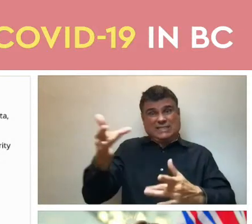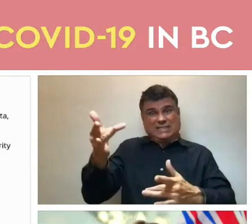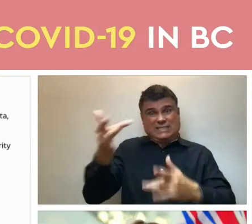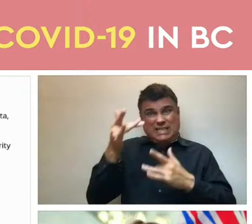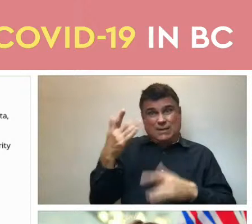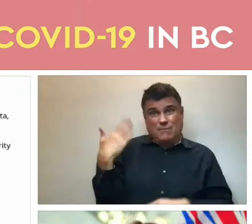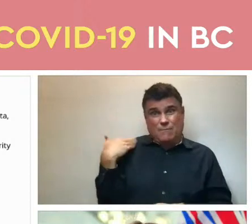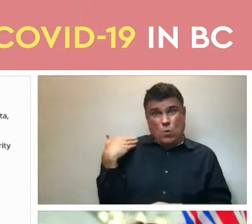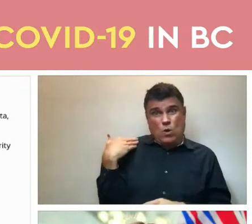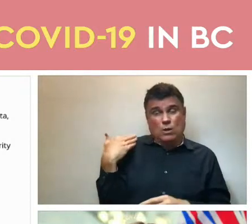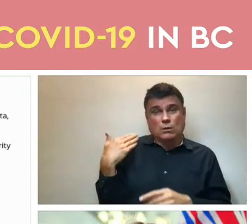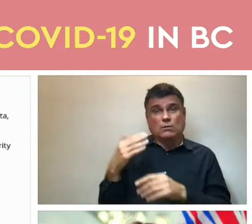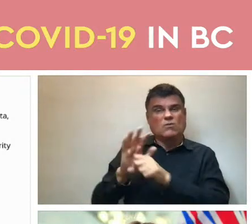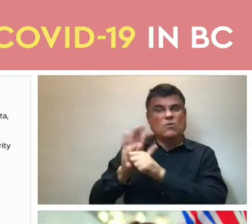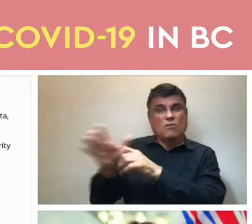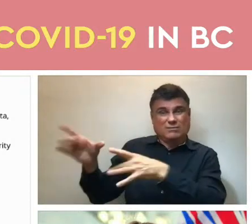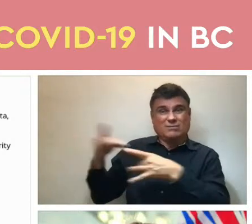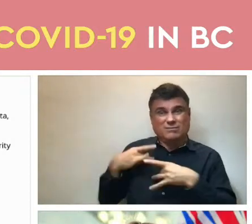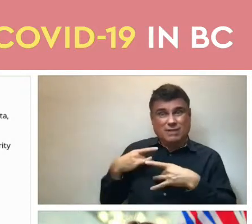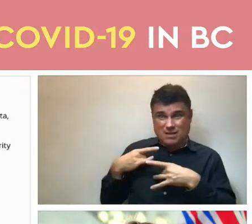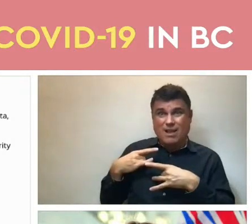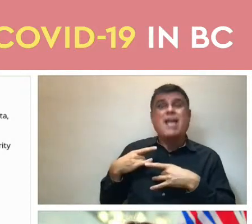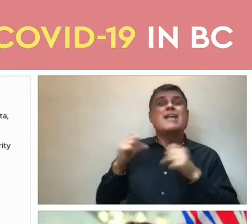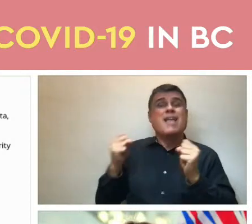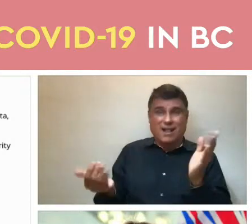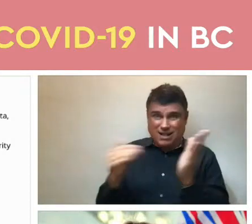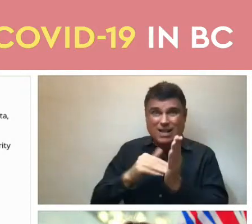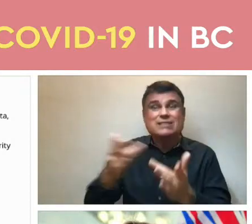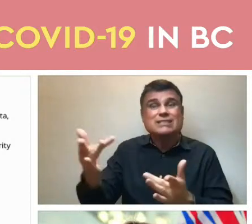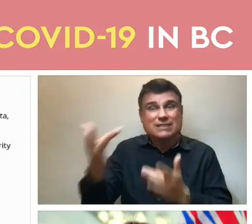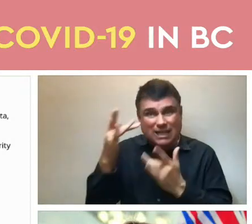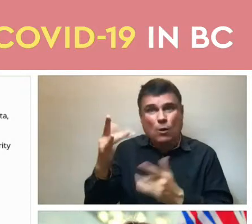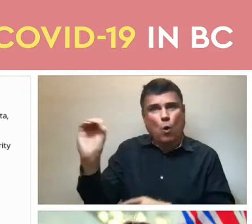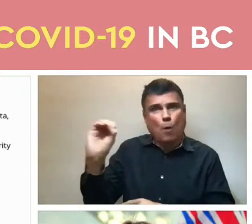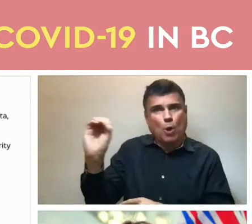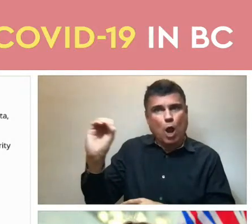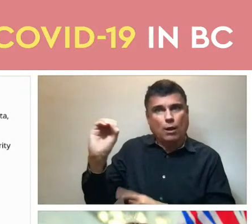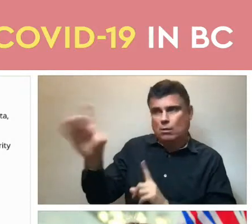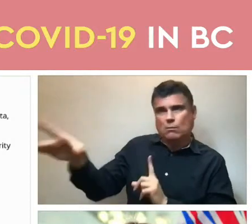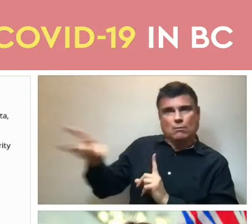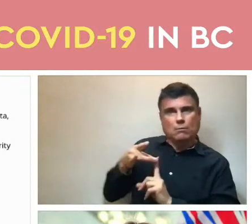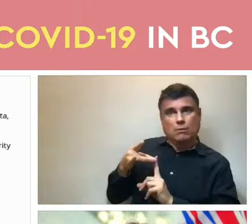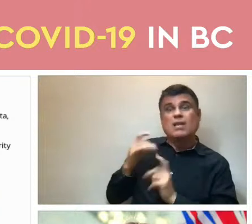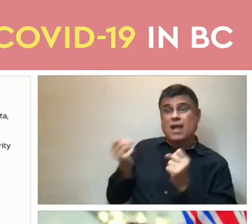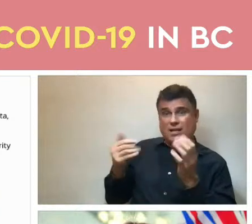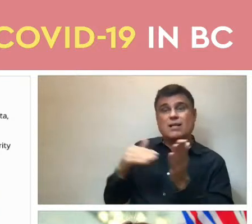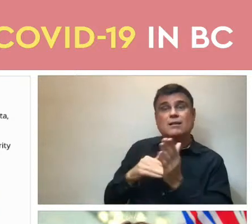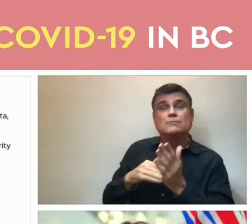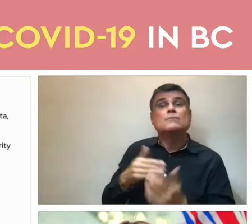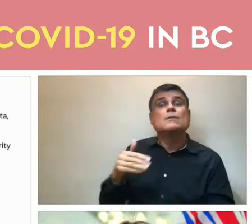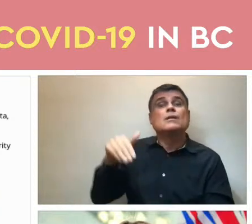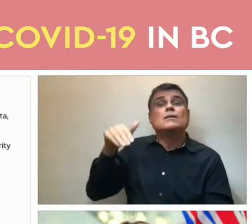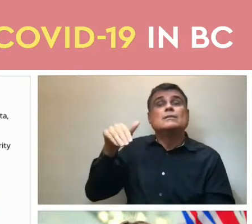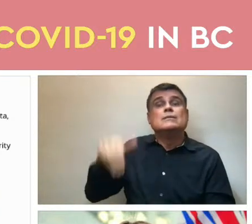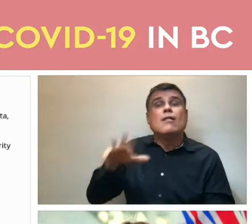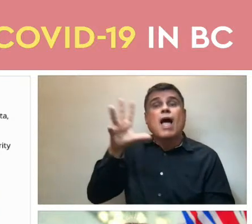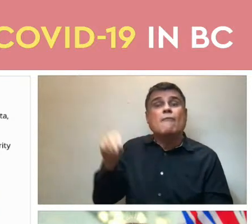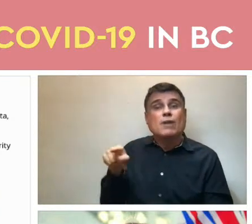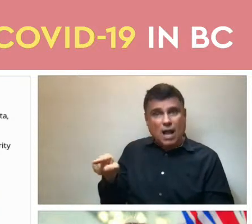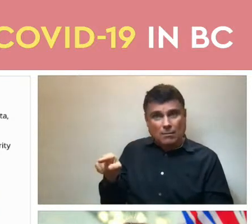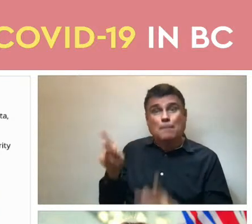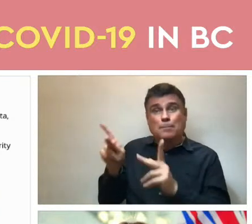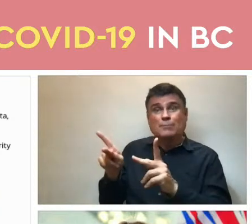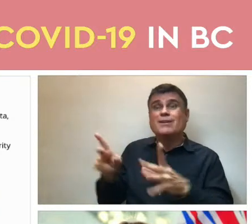South Africa, where there's a high rate of previous infection in the population, and people are more likely to get a